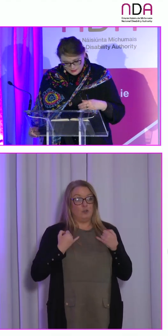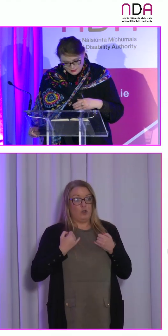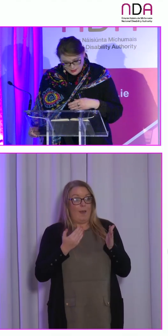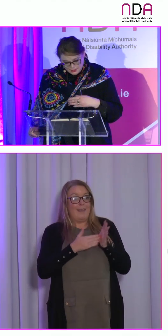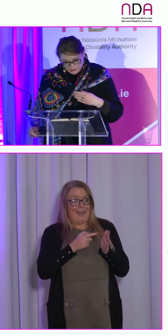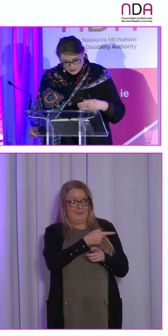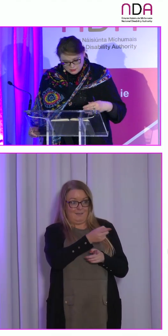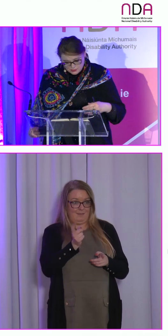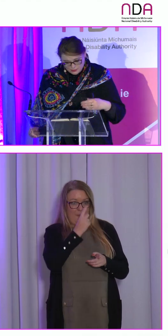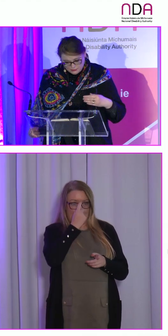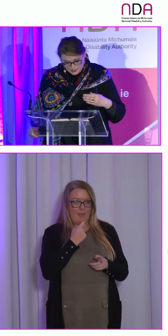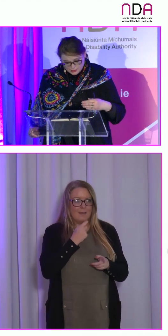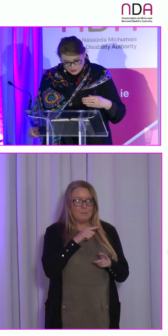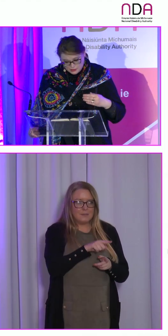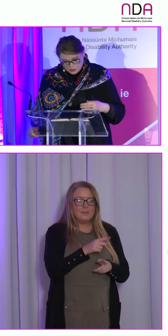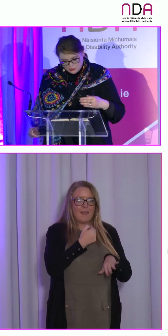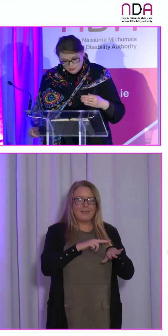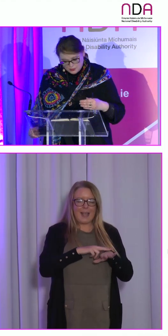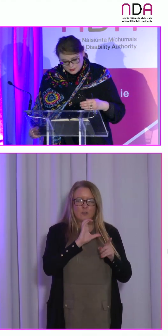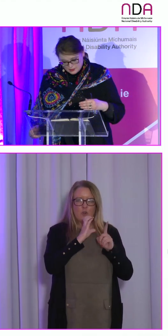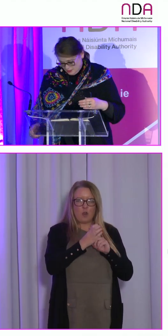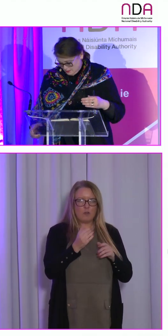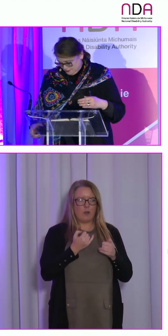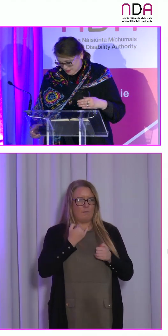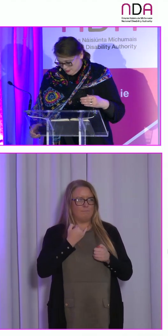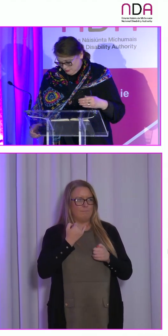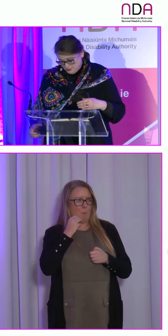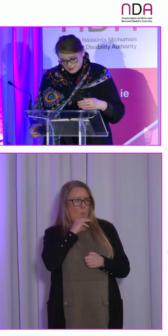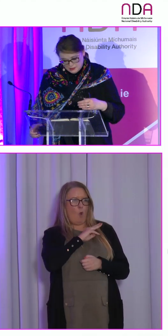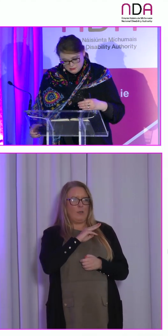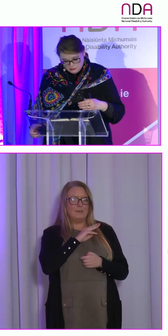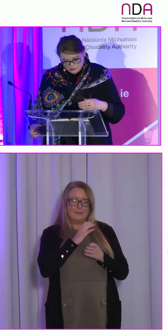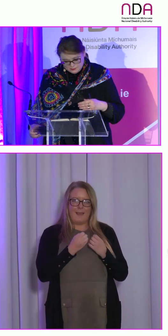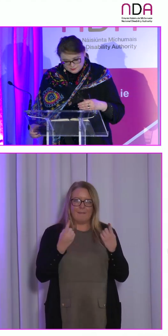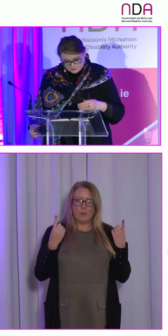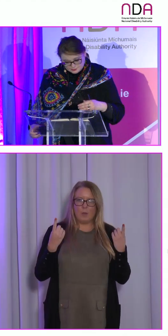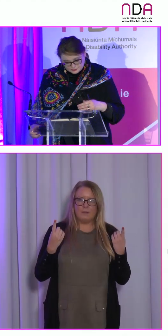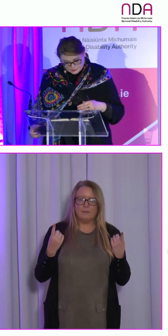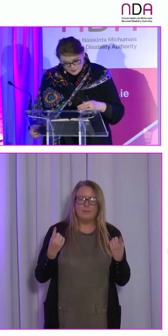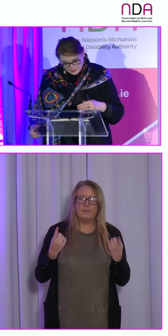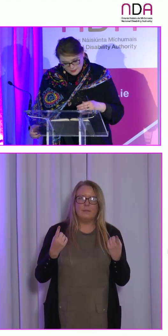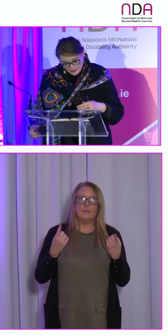sites of national culture importance. Everybody.